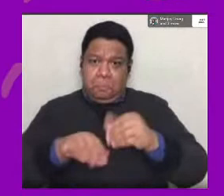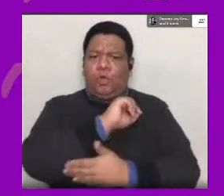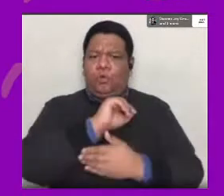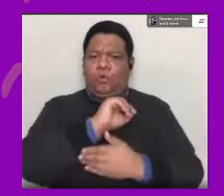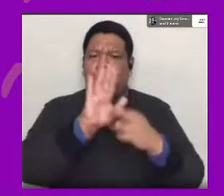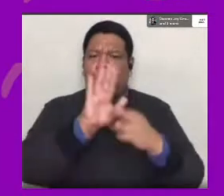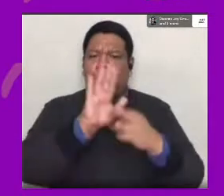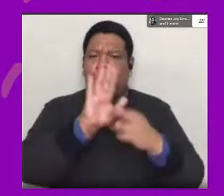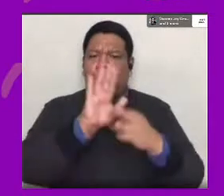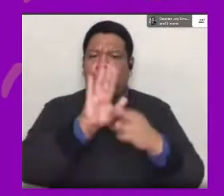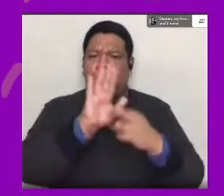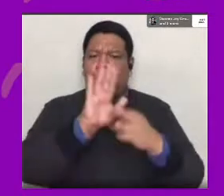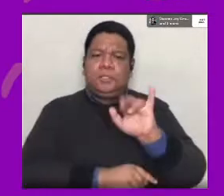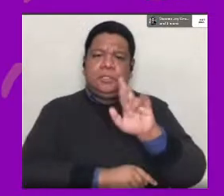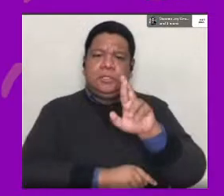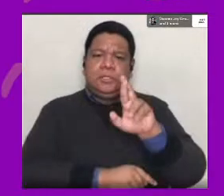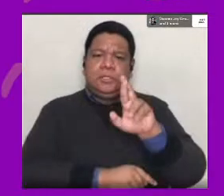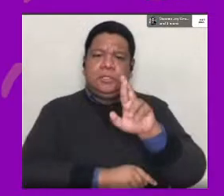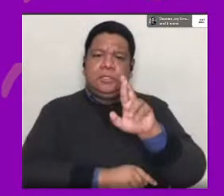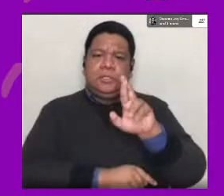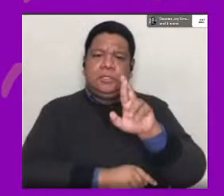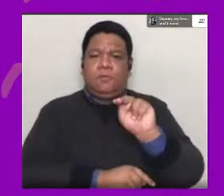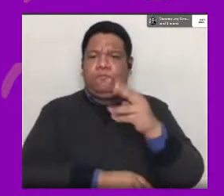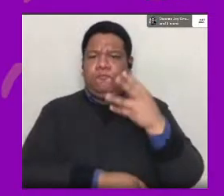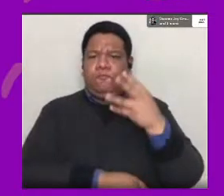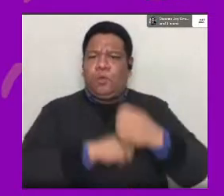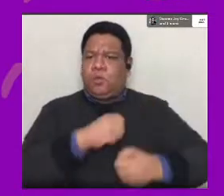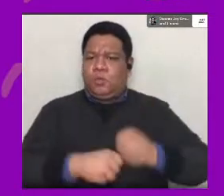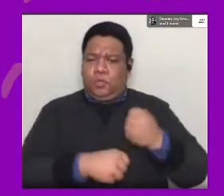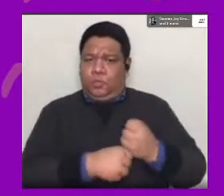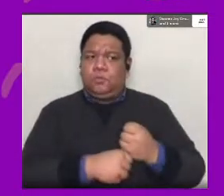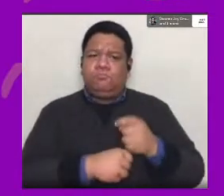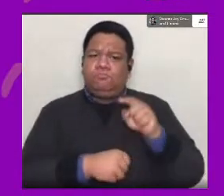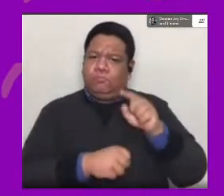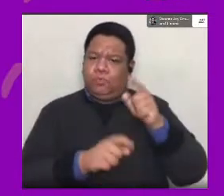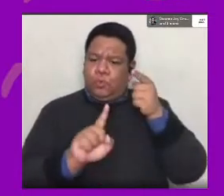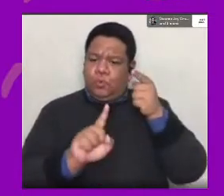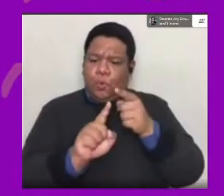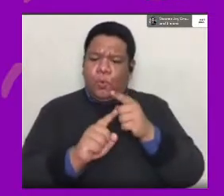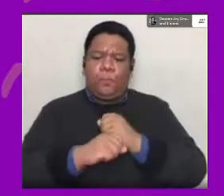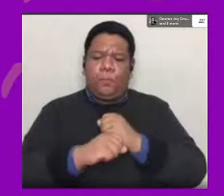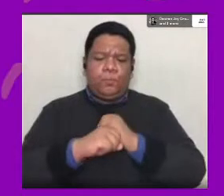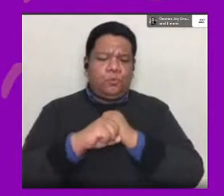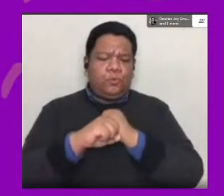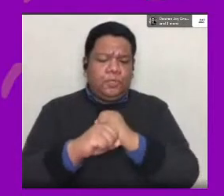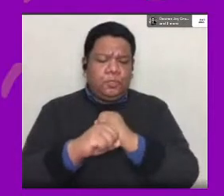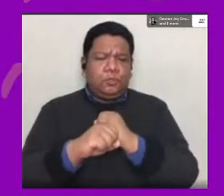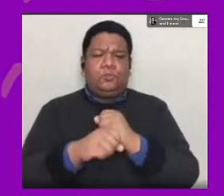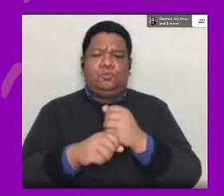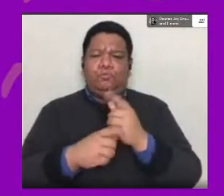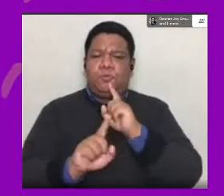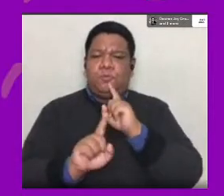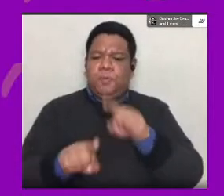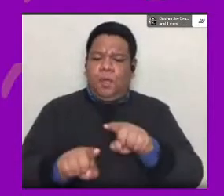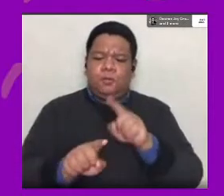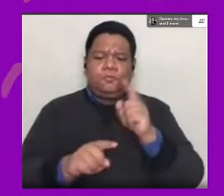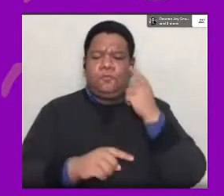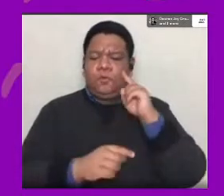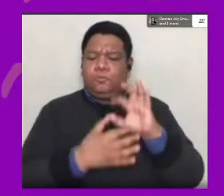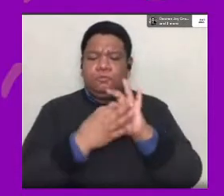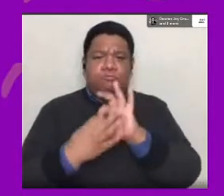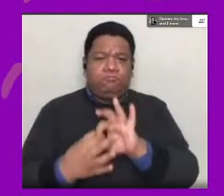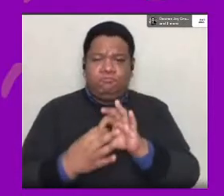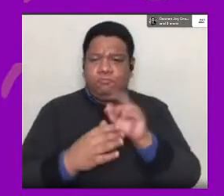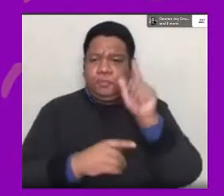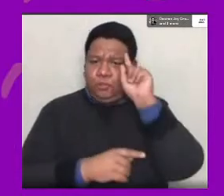in Iran for 4 years, where she pushed for the integration of protection and response to gender-based violence. She